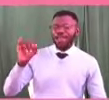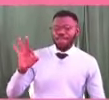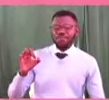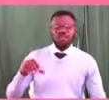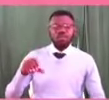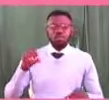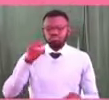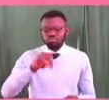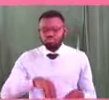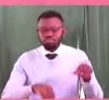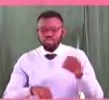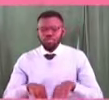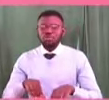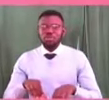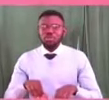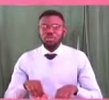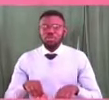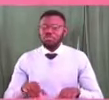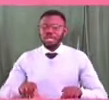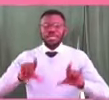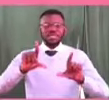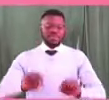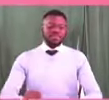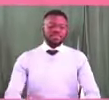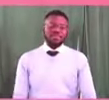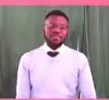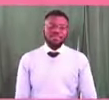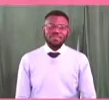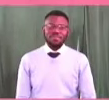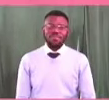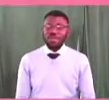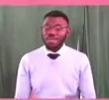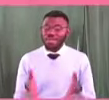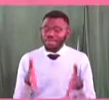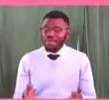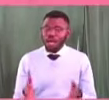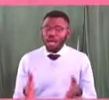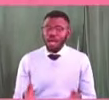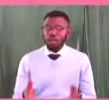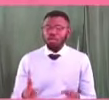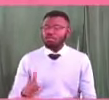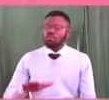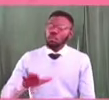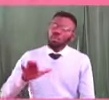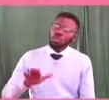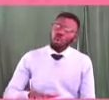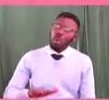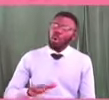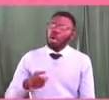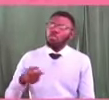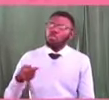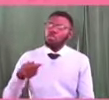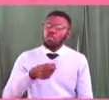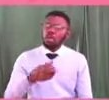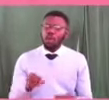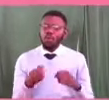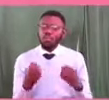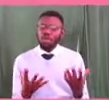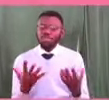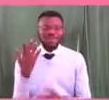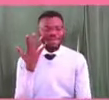contributions affordable. At the moment, the lowest contributor pays 500